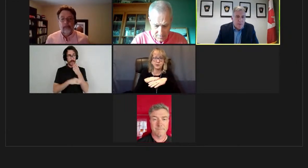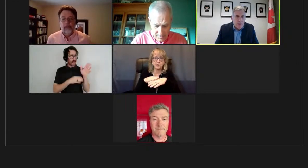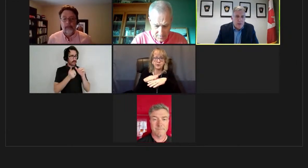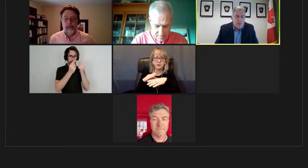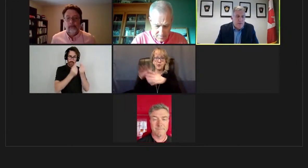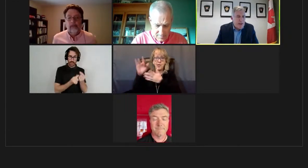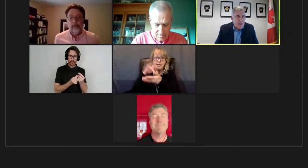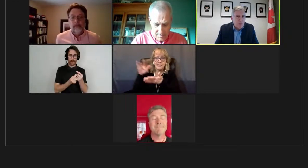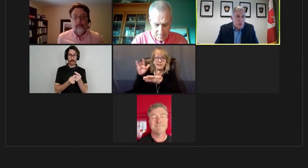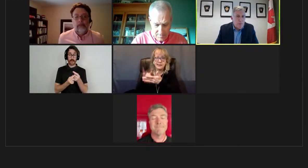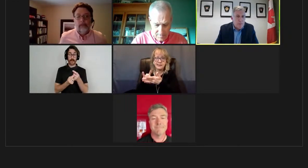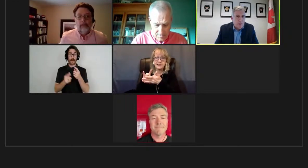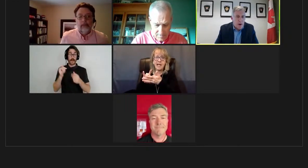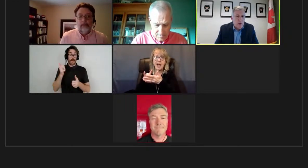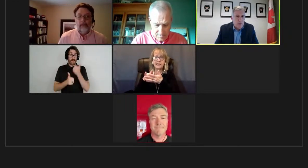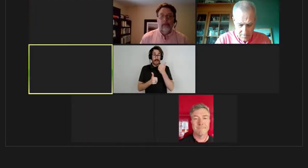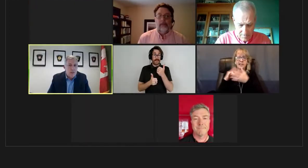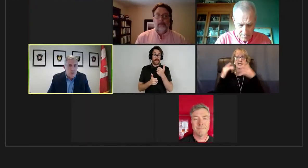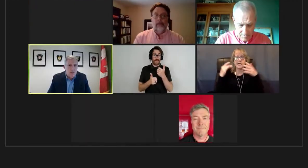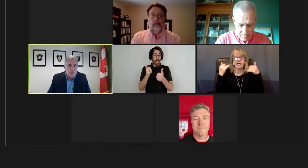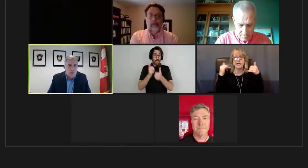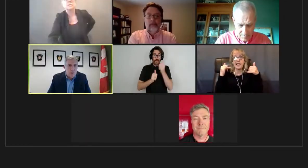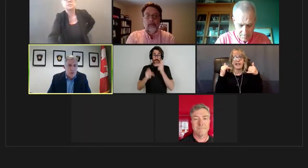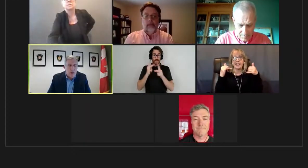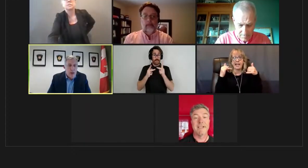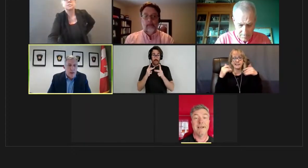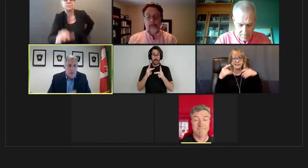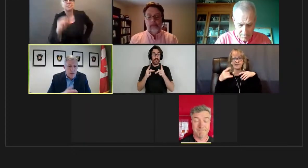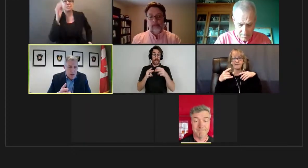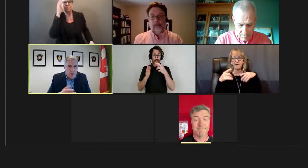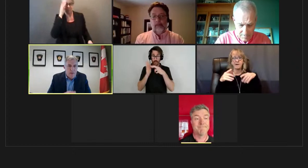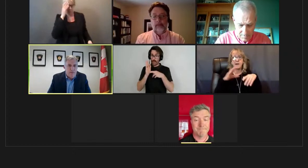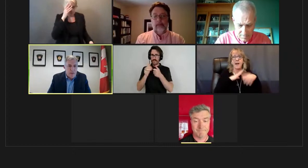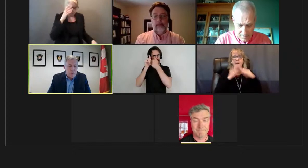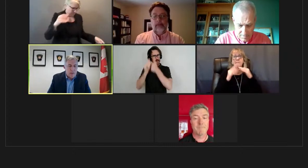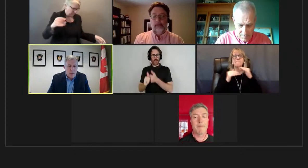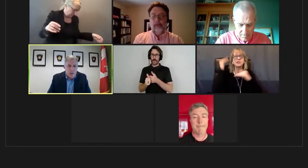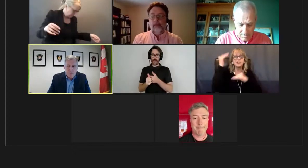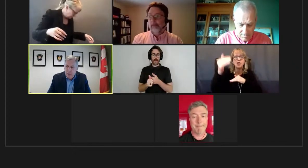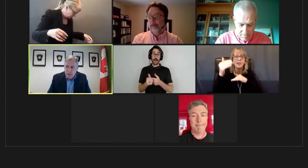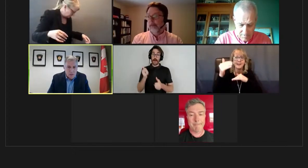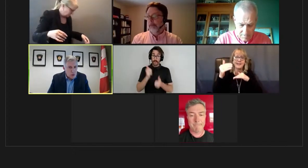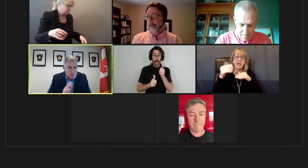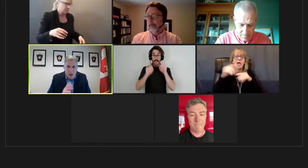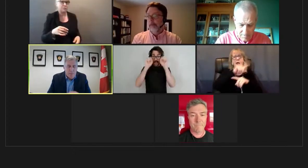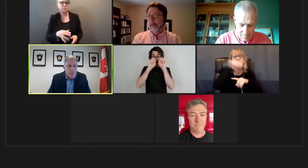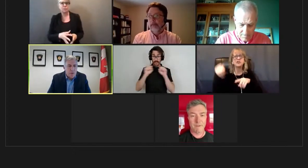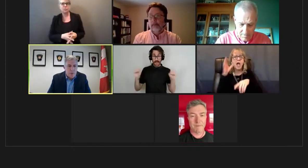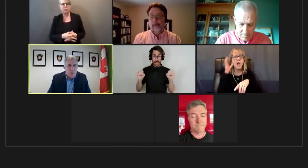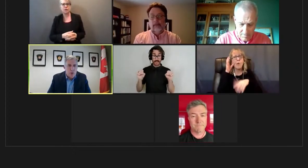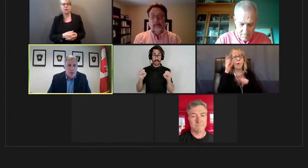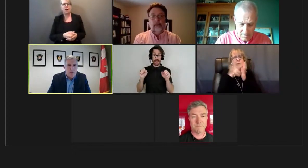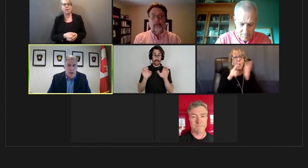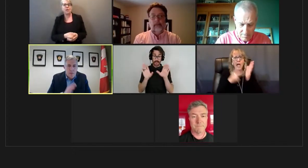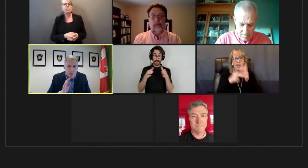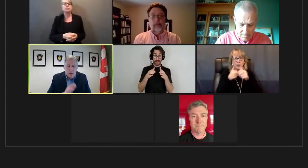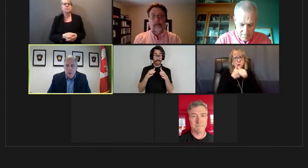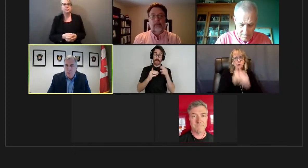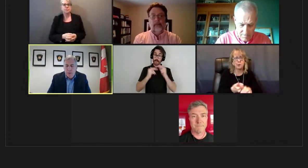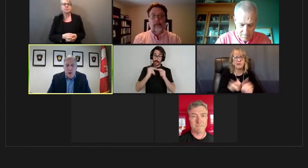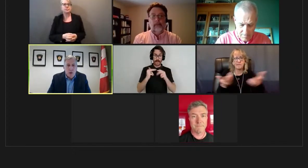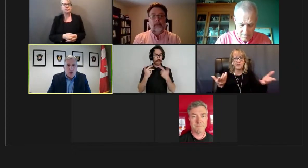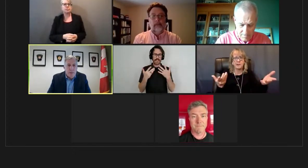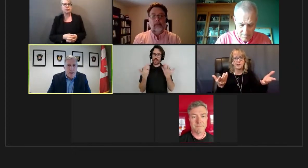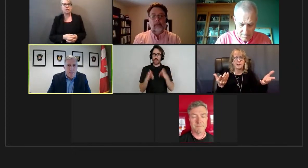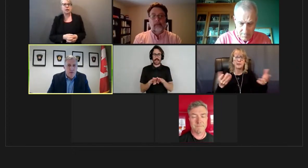problem cases, but the vast majority of people are listening to the rules. And yeah, a lot of the fitness places shut down when they were supposed to shut down, and with